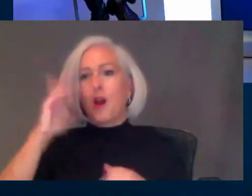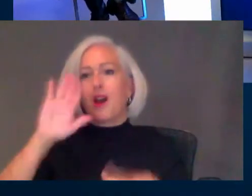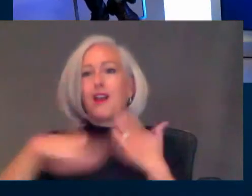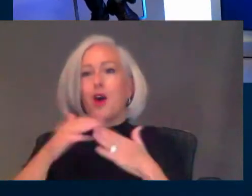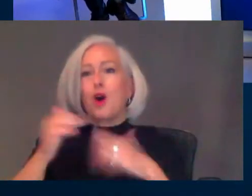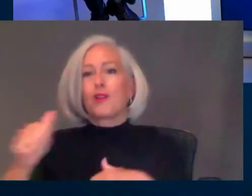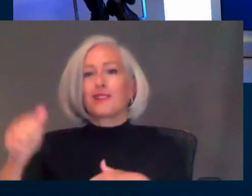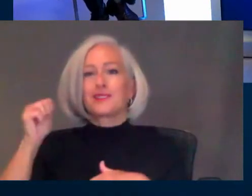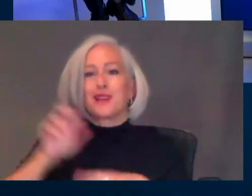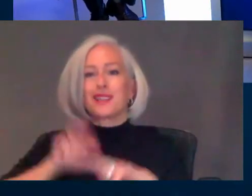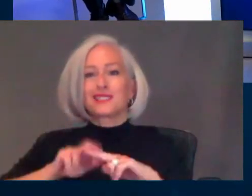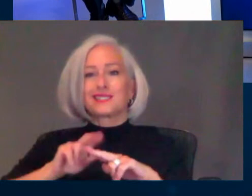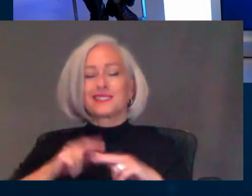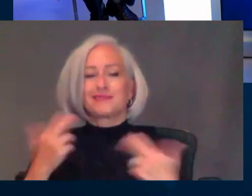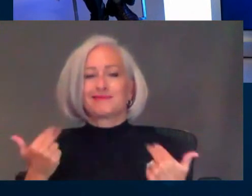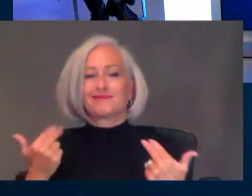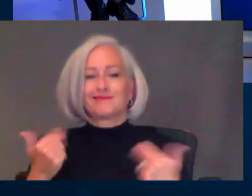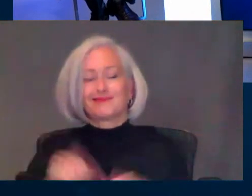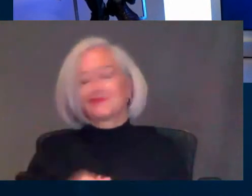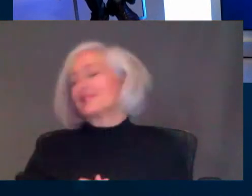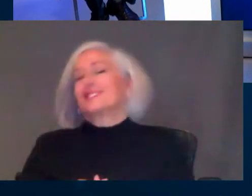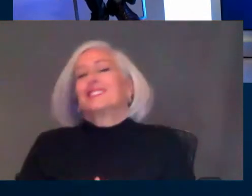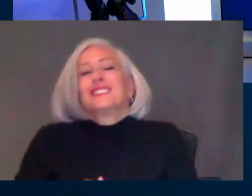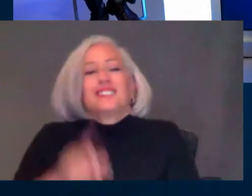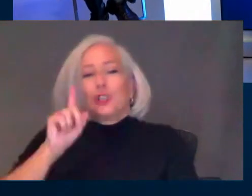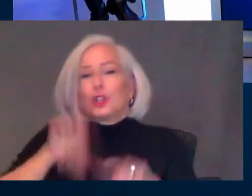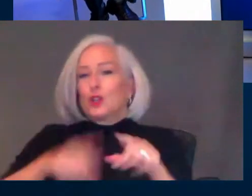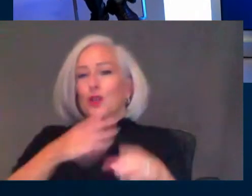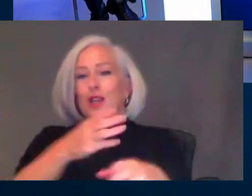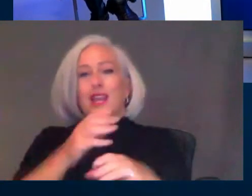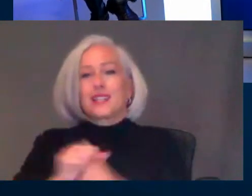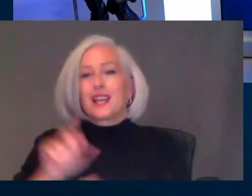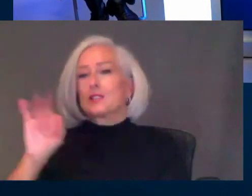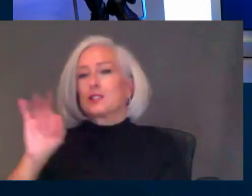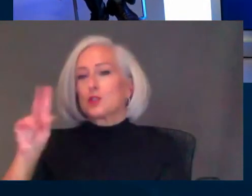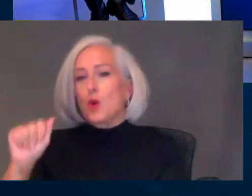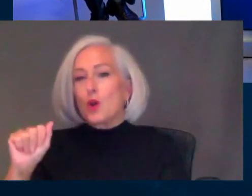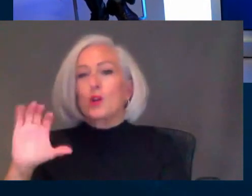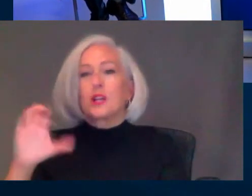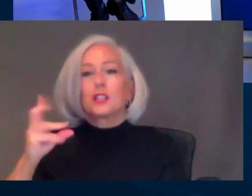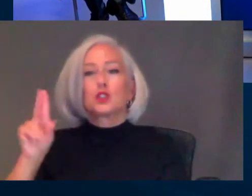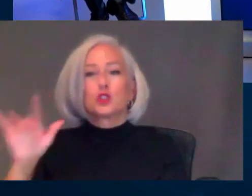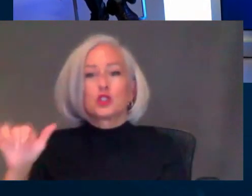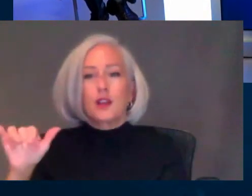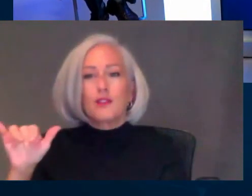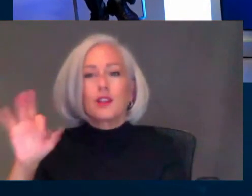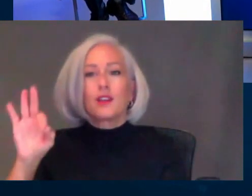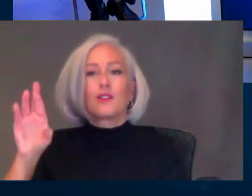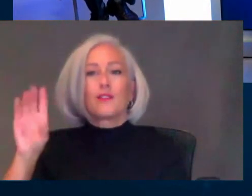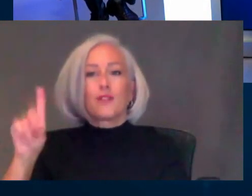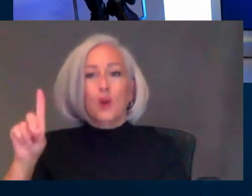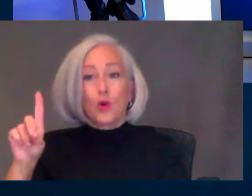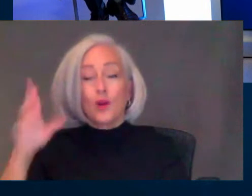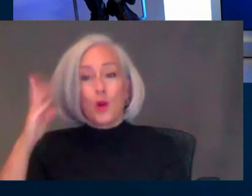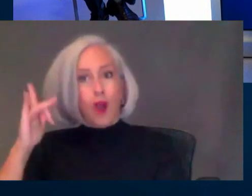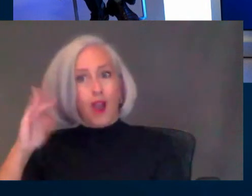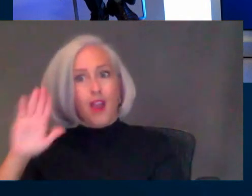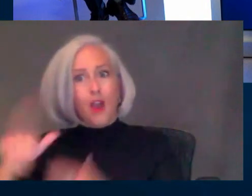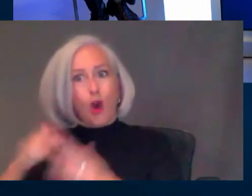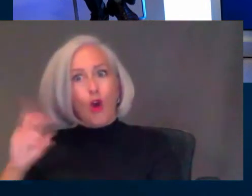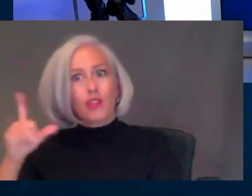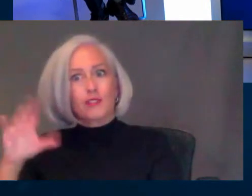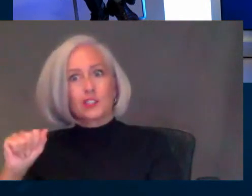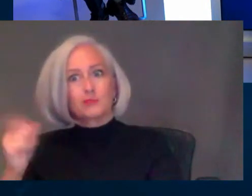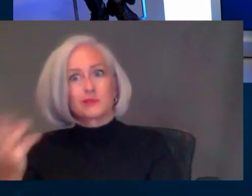favorite mask. Ooh, that would never have happened in my house. Constantly Right? did it every time I was back like, in the day. I go, do you think you could find another favorite